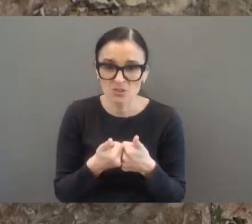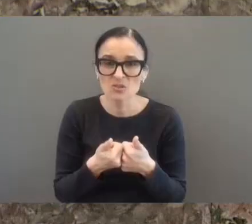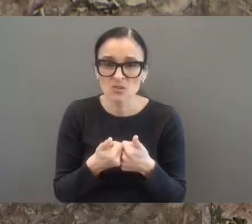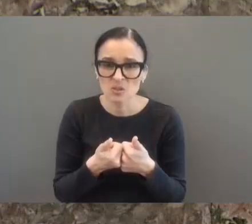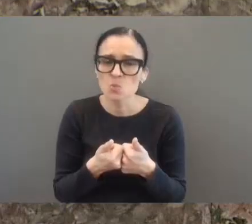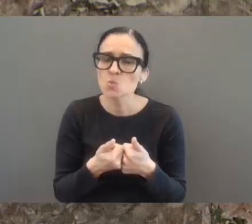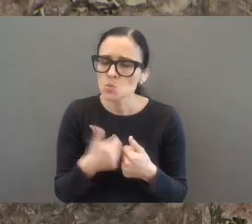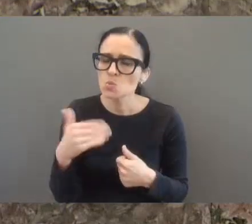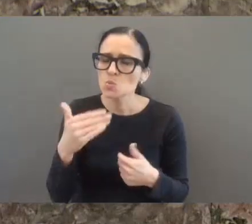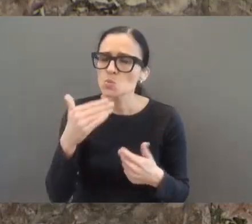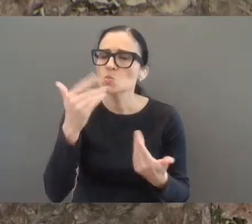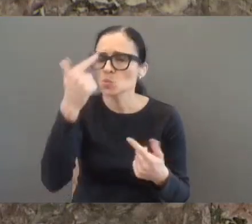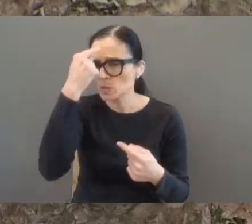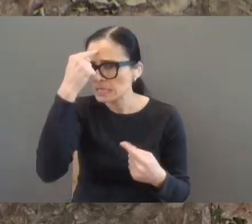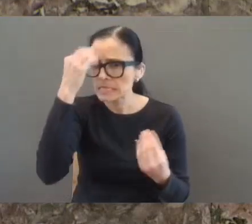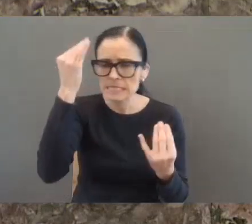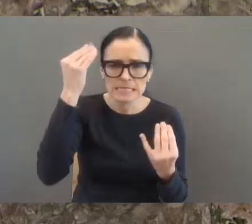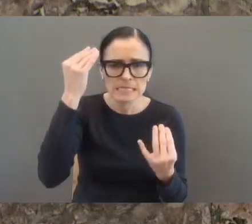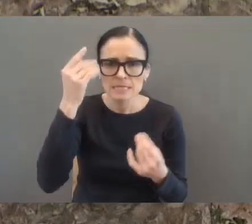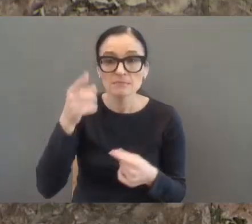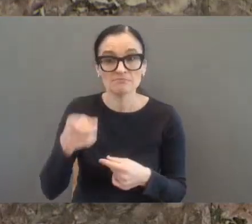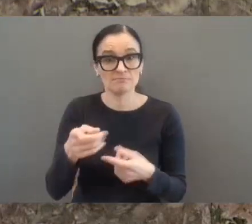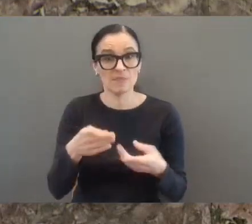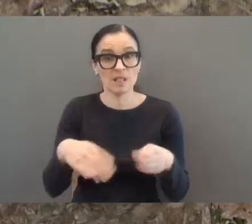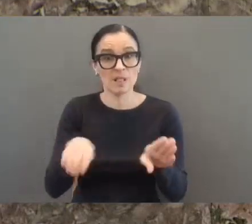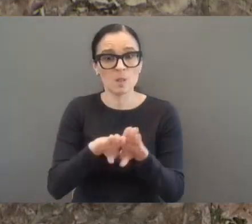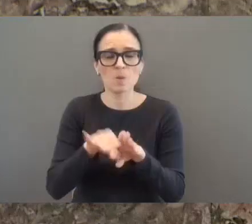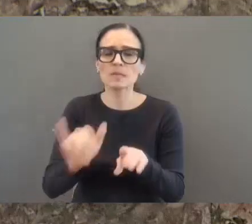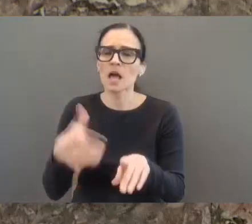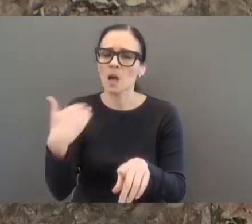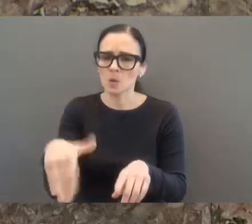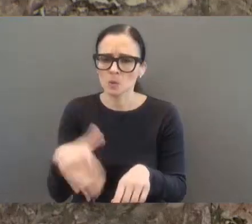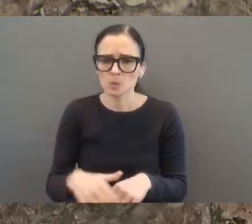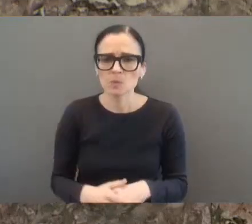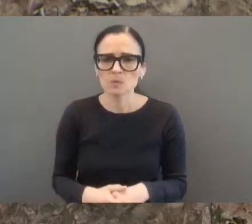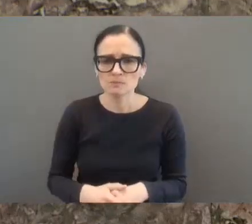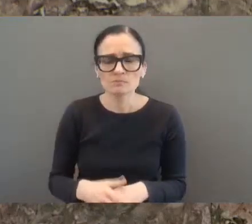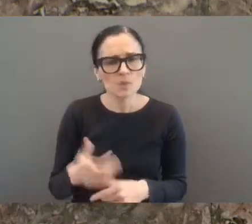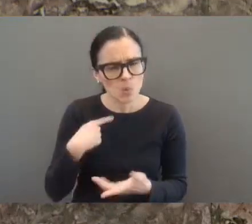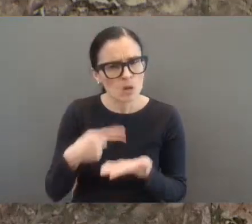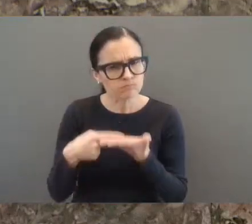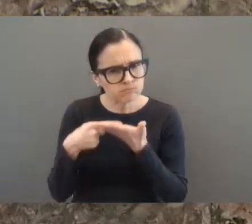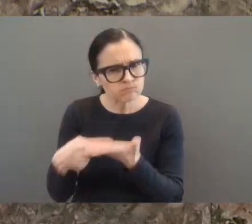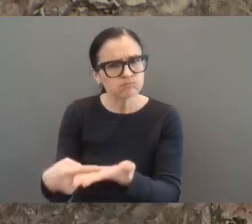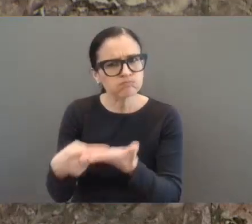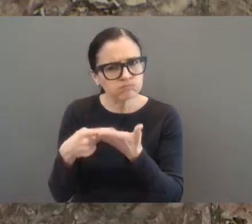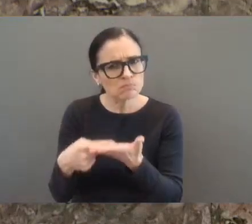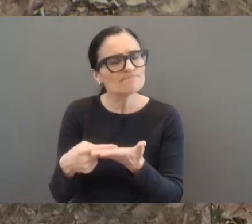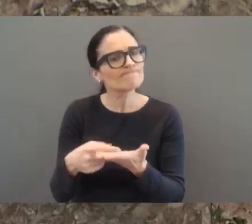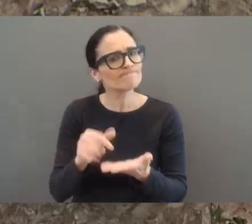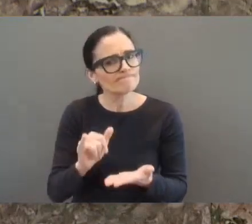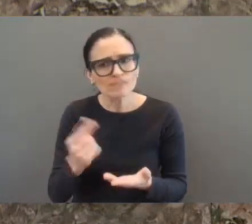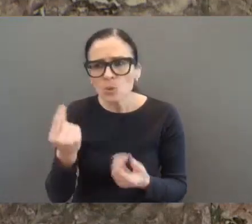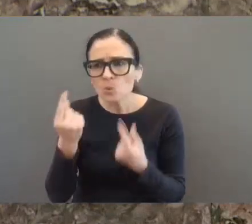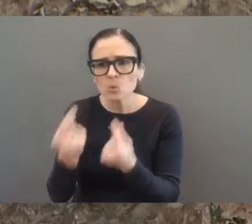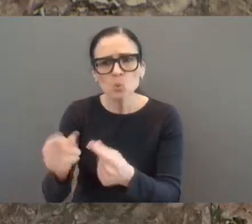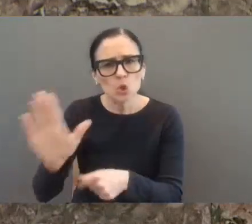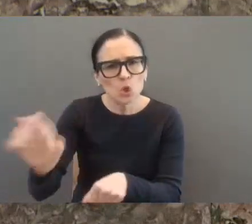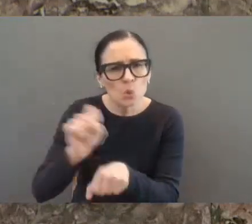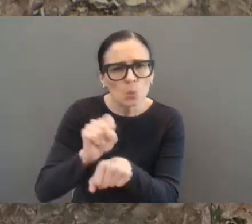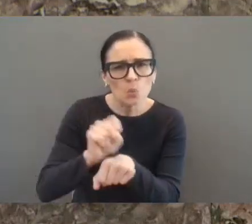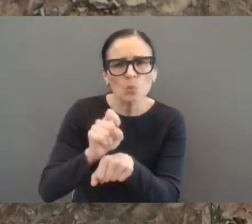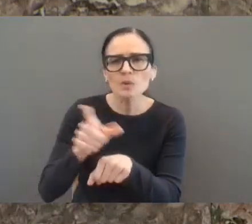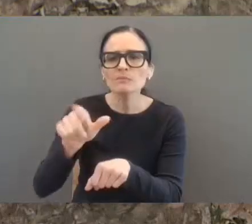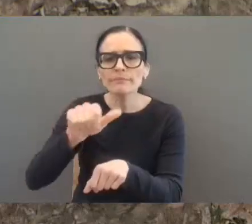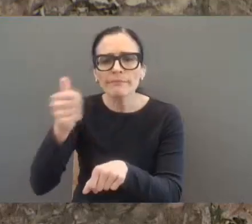I also had an excellent conversation with her about some of the work that she and other rural mayors and leaders are doing to help us